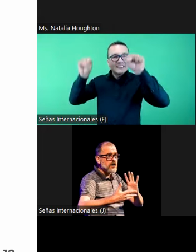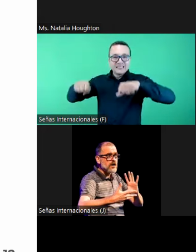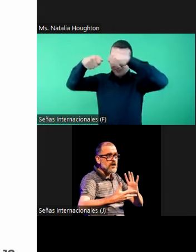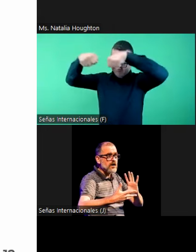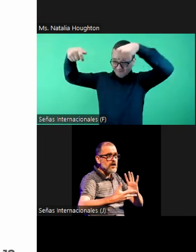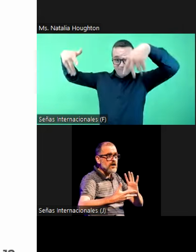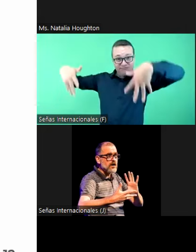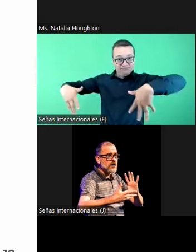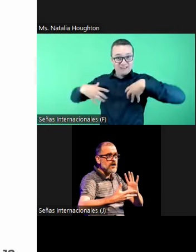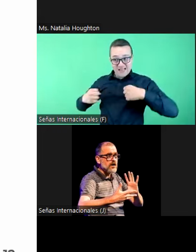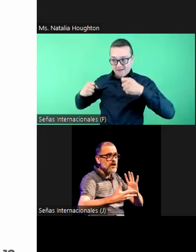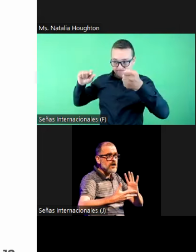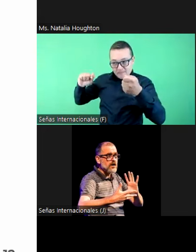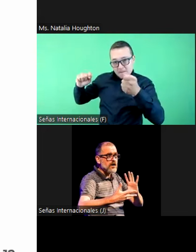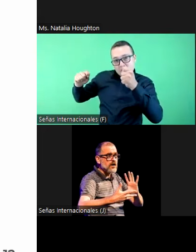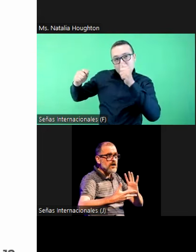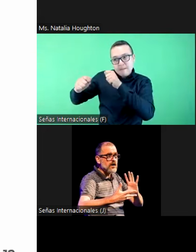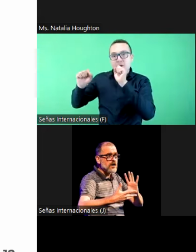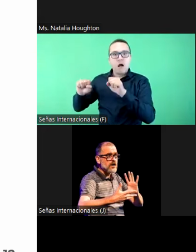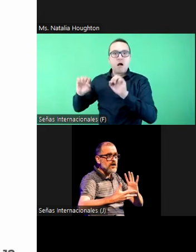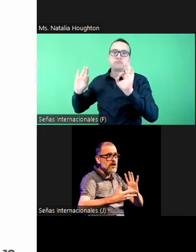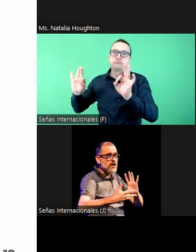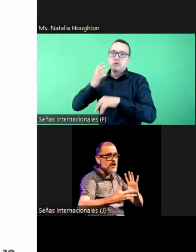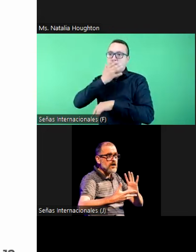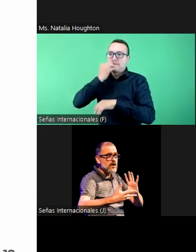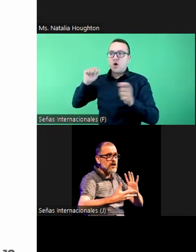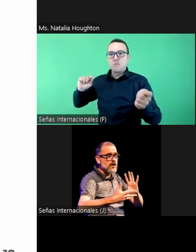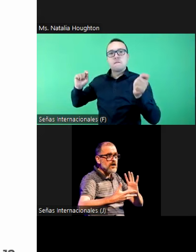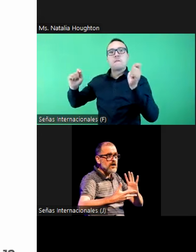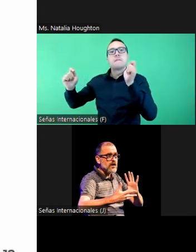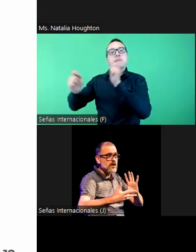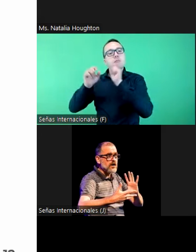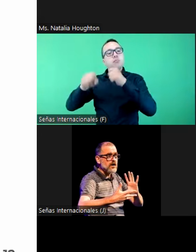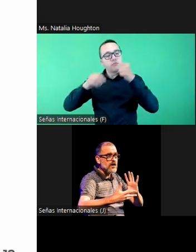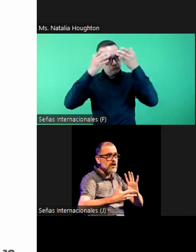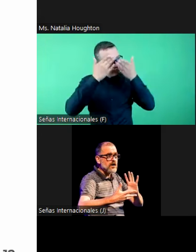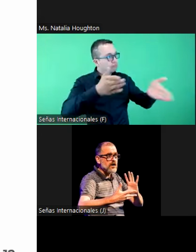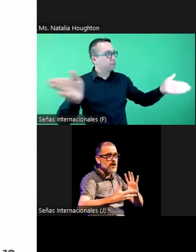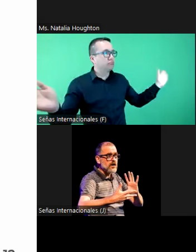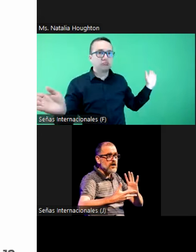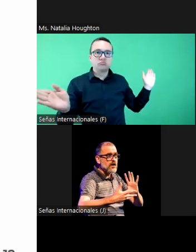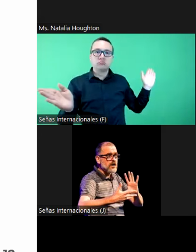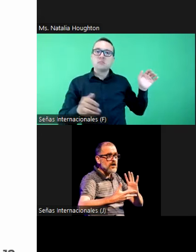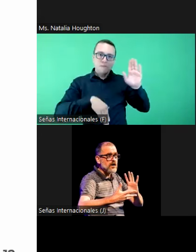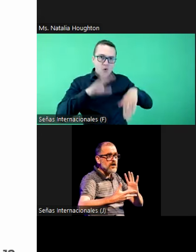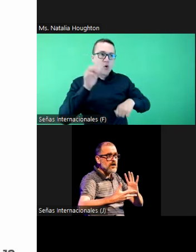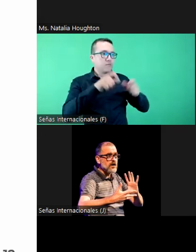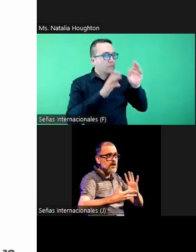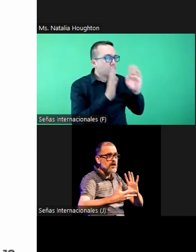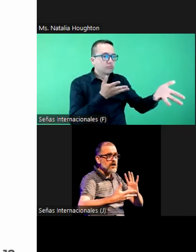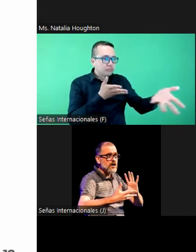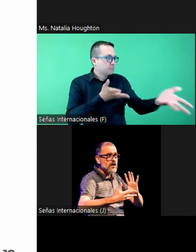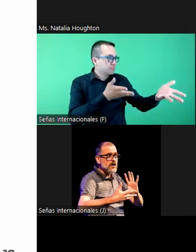and we have been able to identify substantial improvements in formal access,